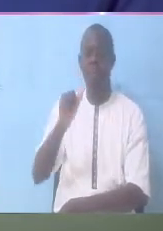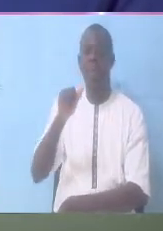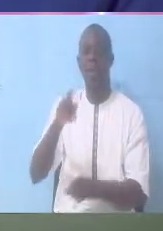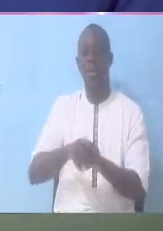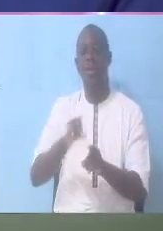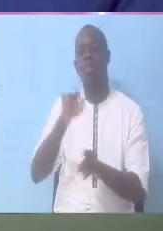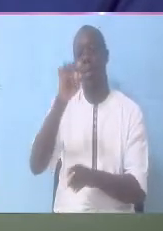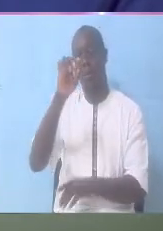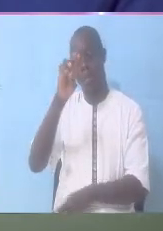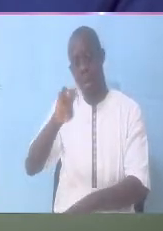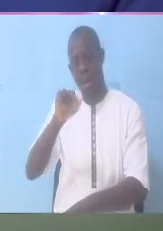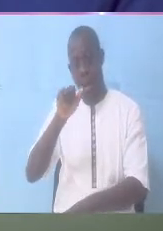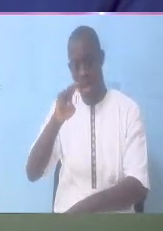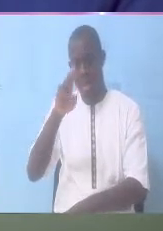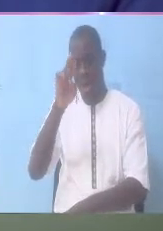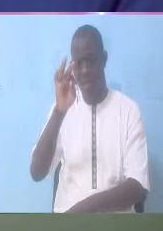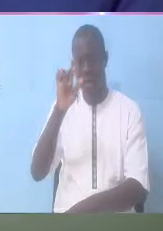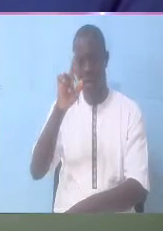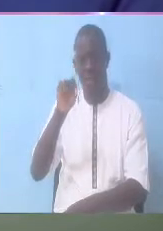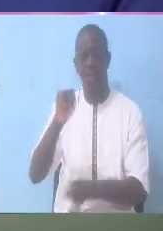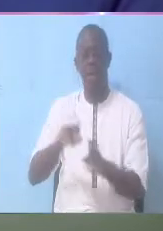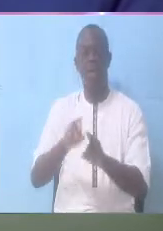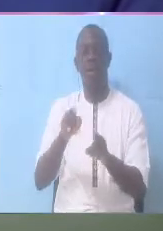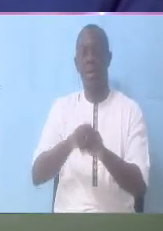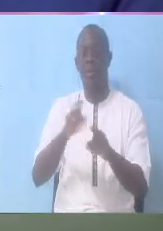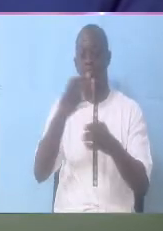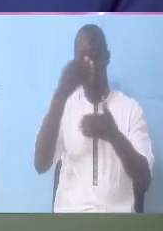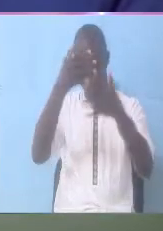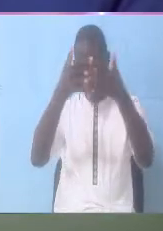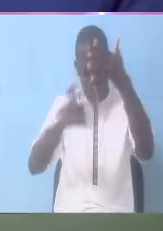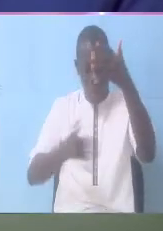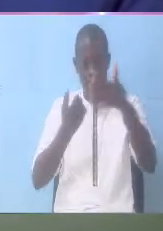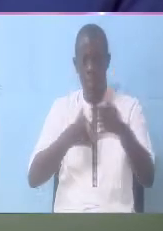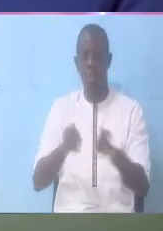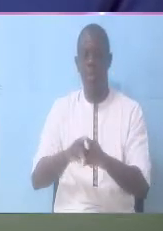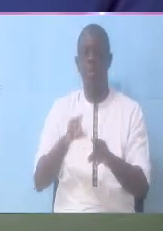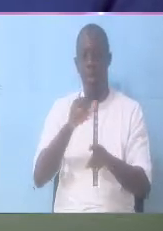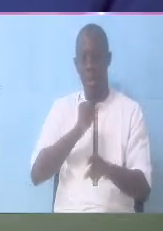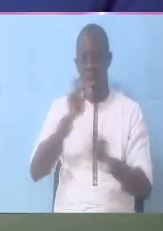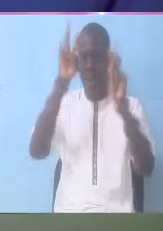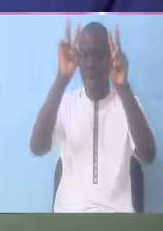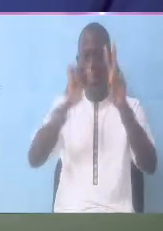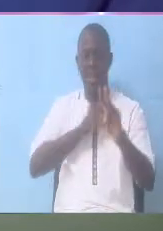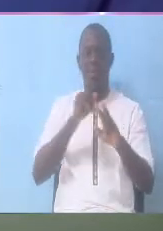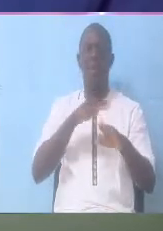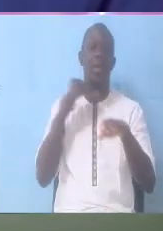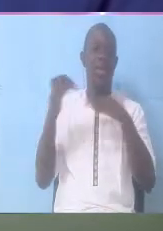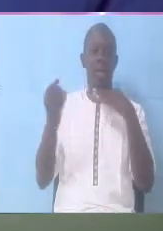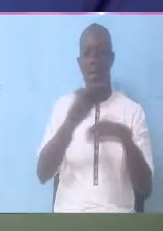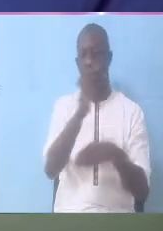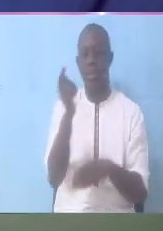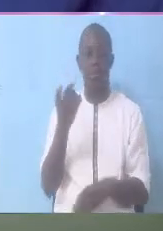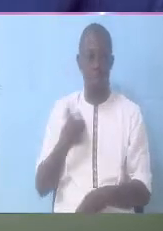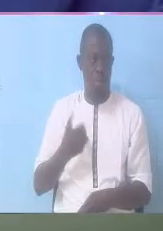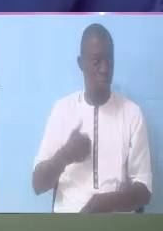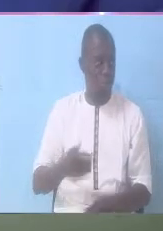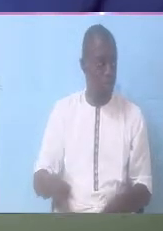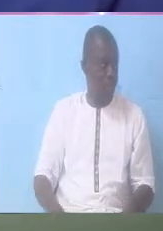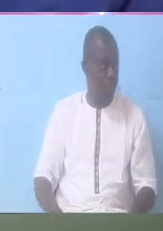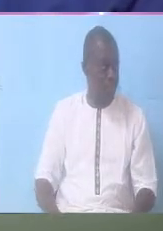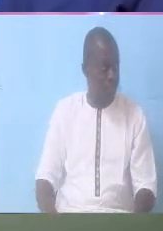fanan tolta ke lafa ni modol kam mel yalon ko ay menu fa folo kenu wolen kabo Daba Marena, Alfaba, Ibulo,